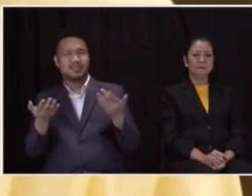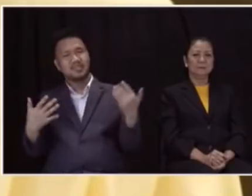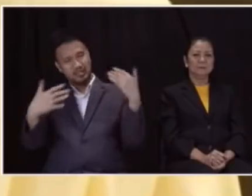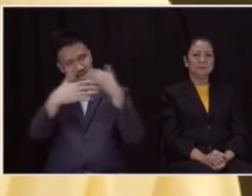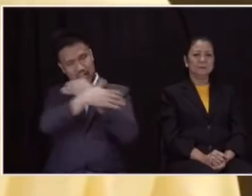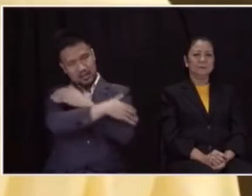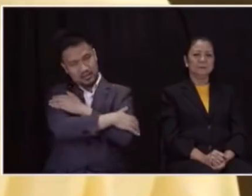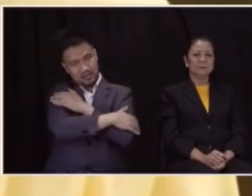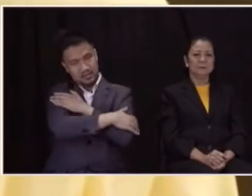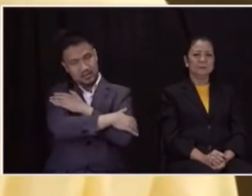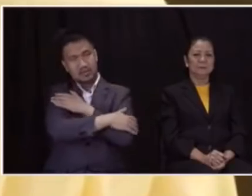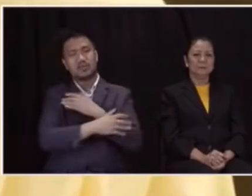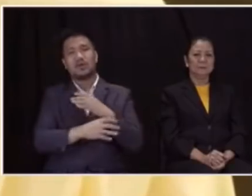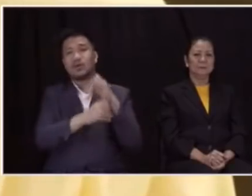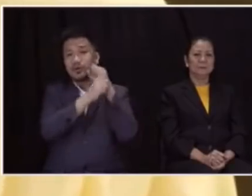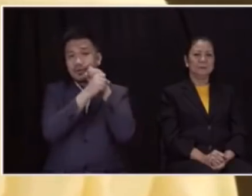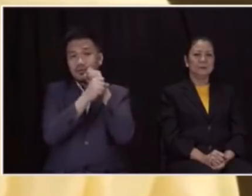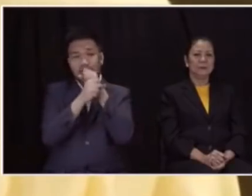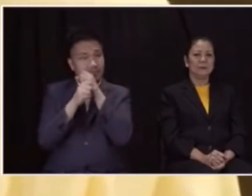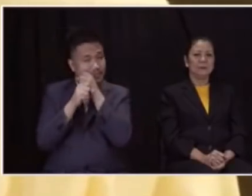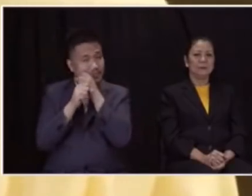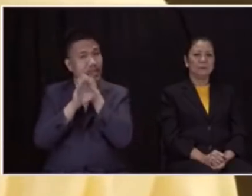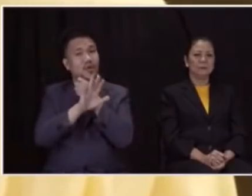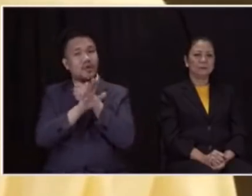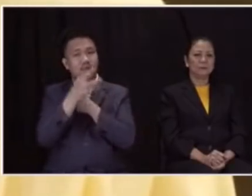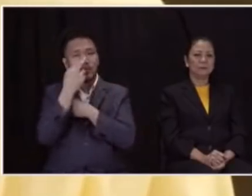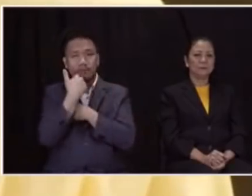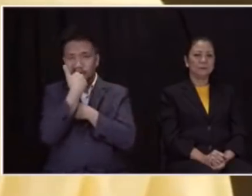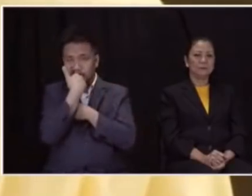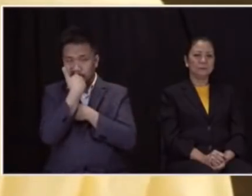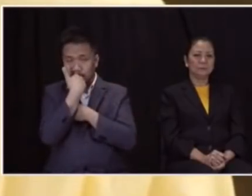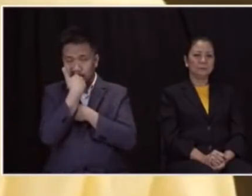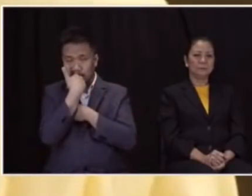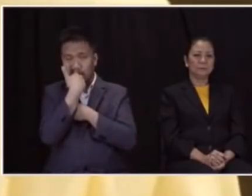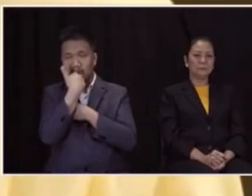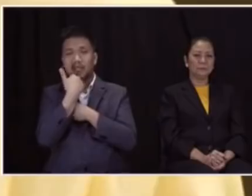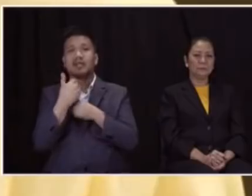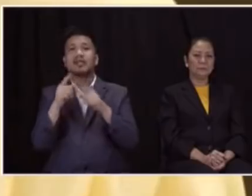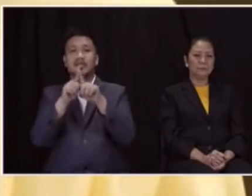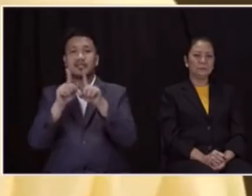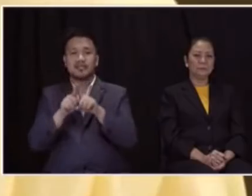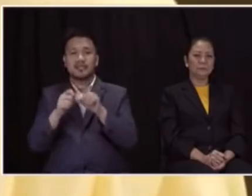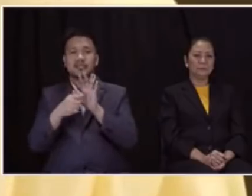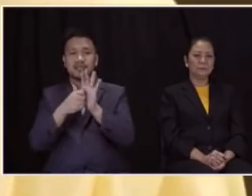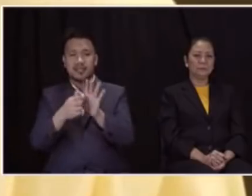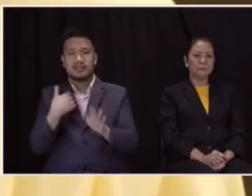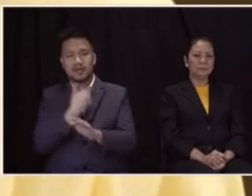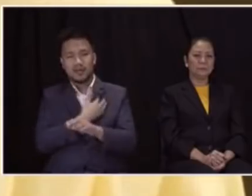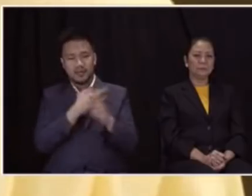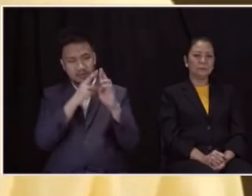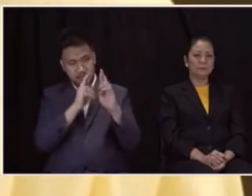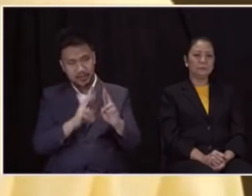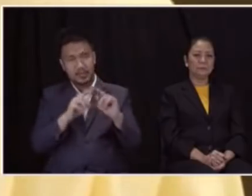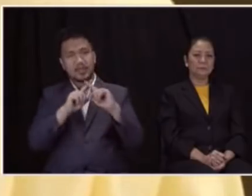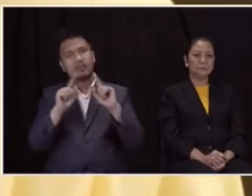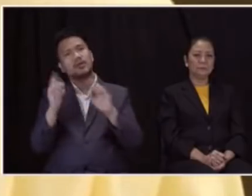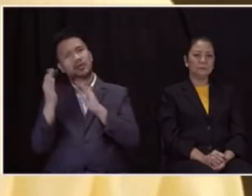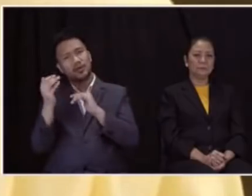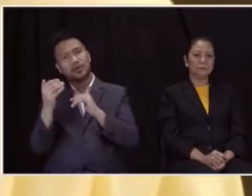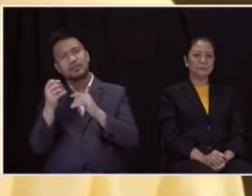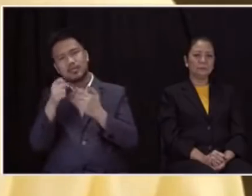hug or kiss your ring as a sign of our homage. I hope this simple speech that